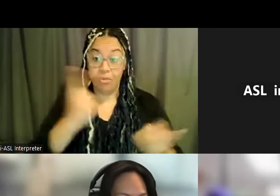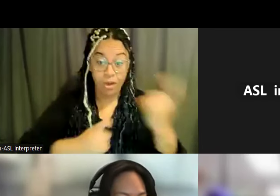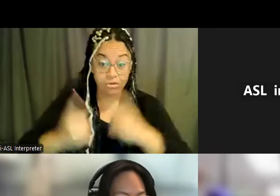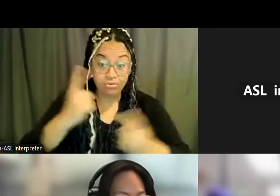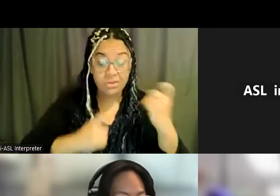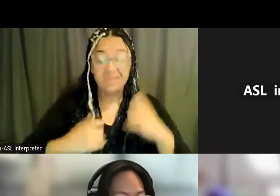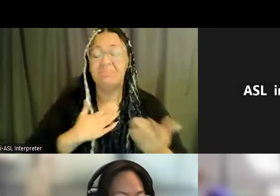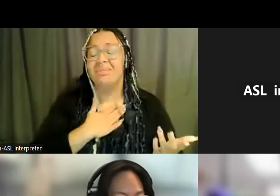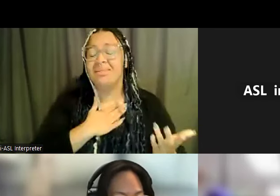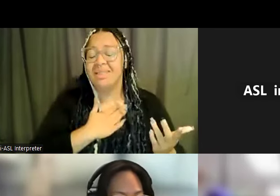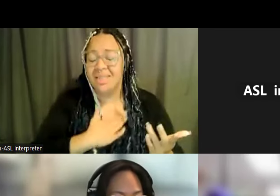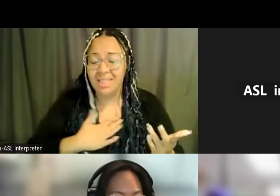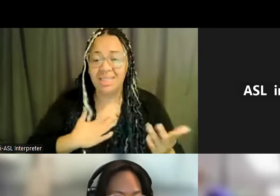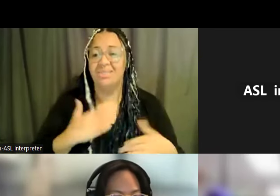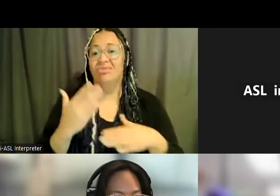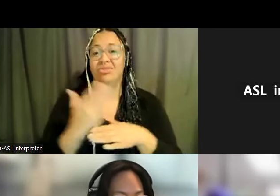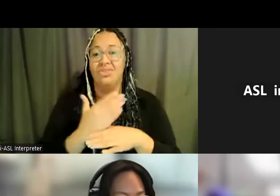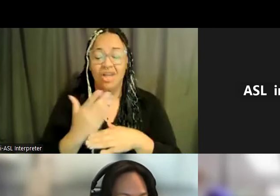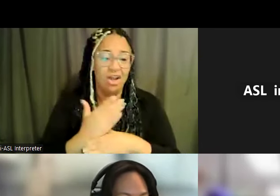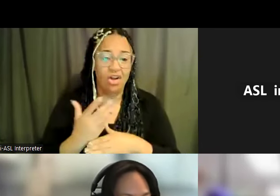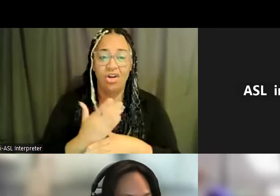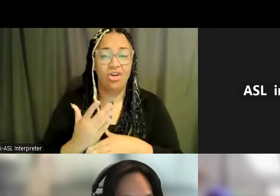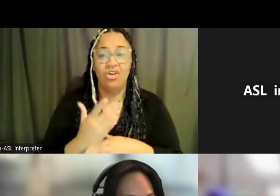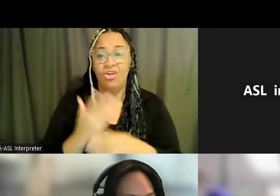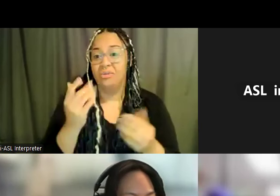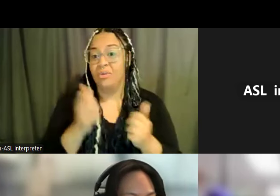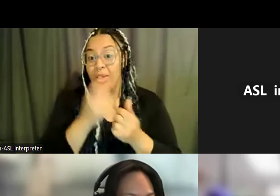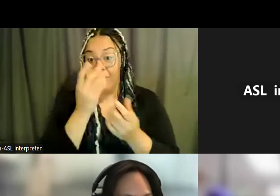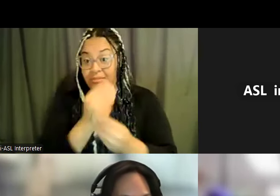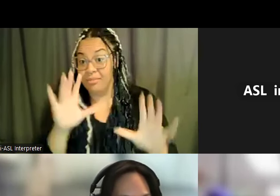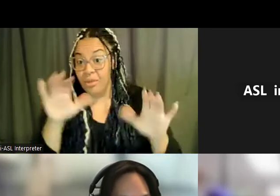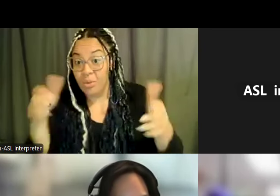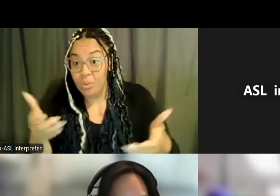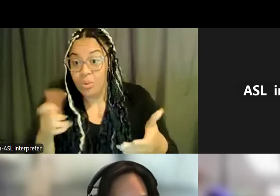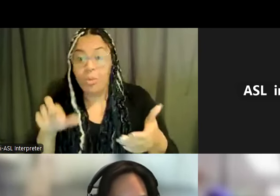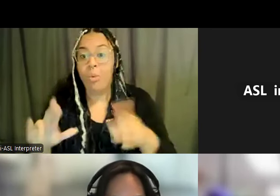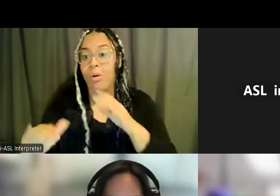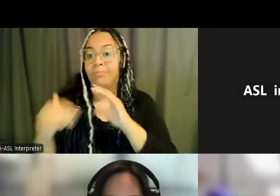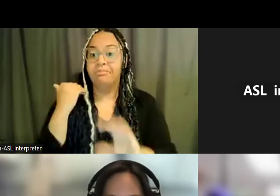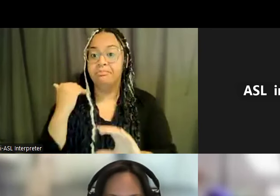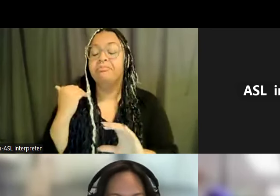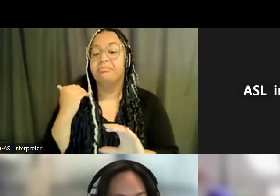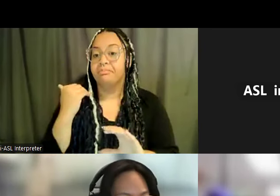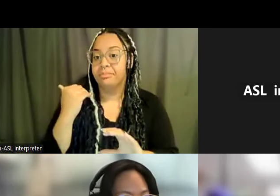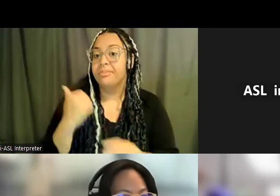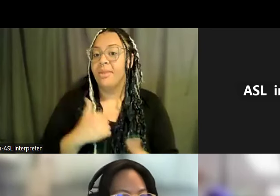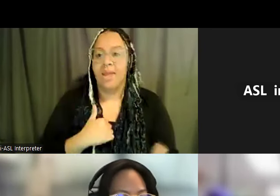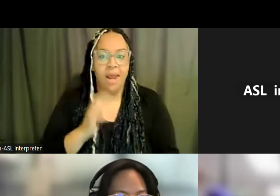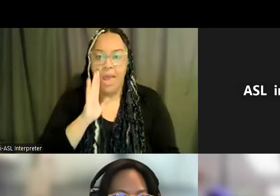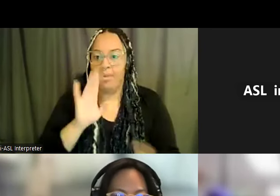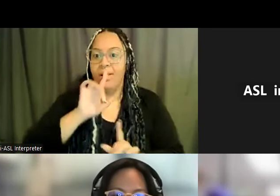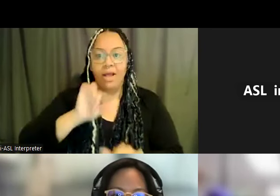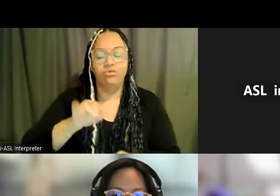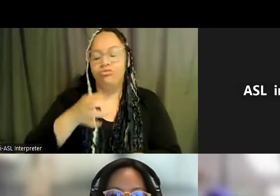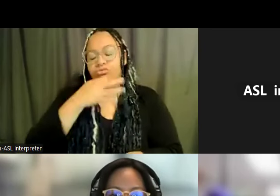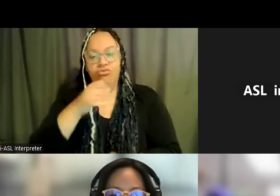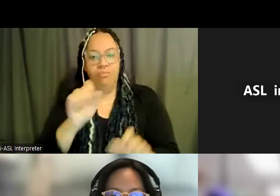please share them with the group or send me a message and I will get back to you as soon as I